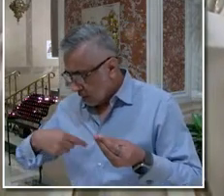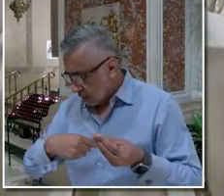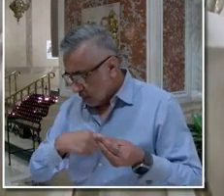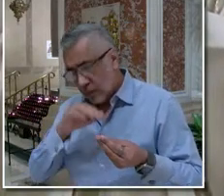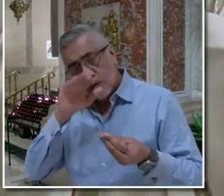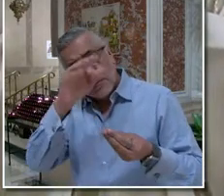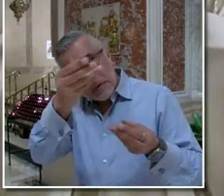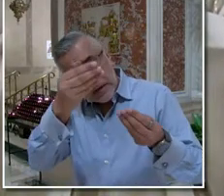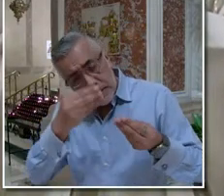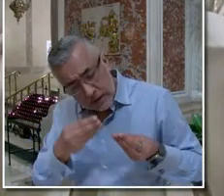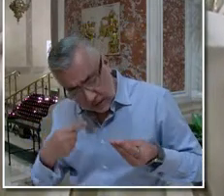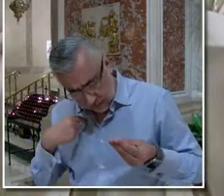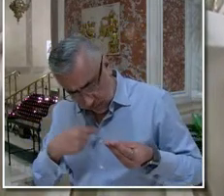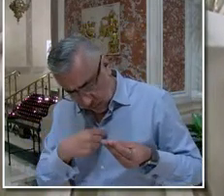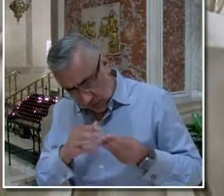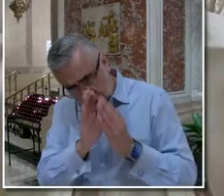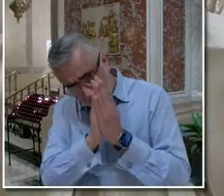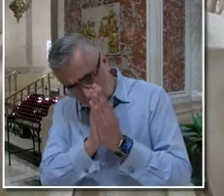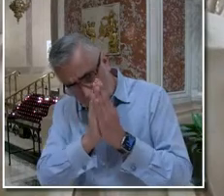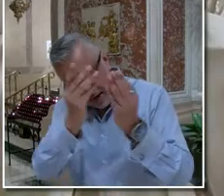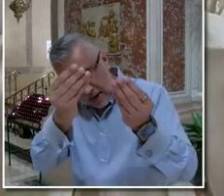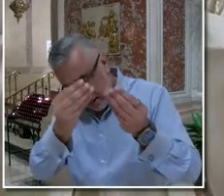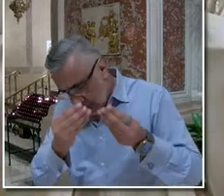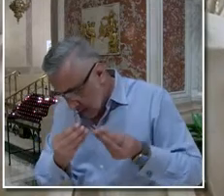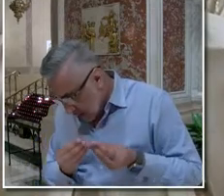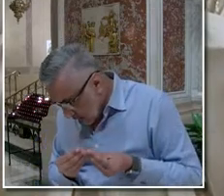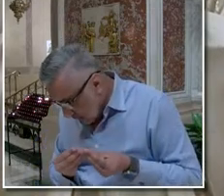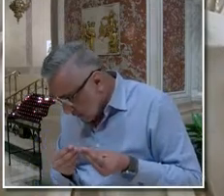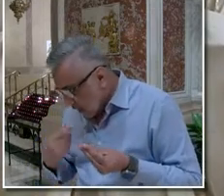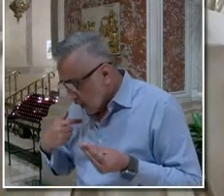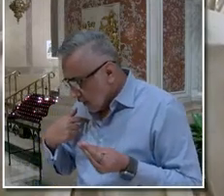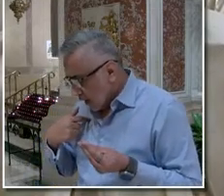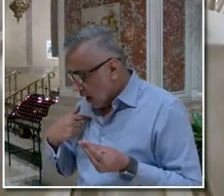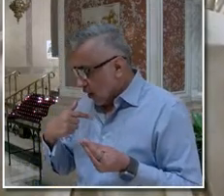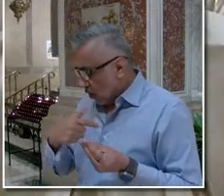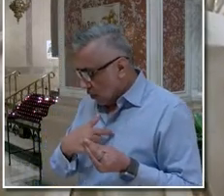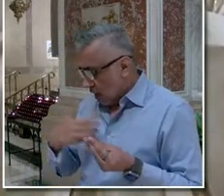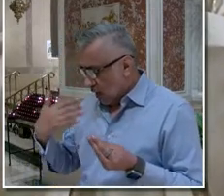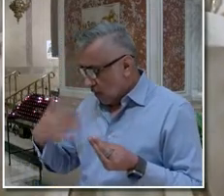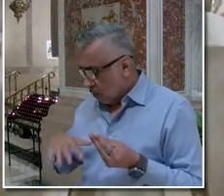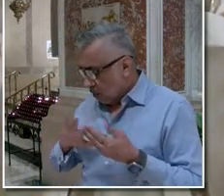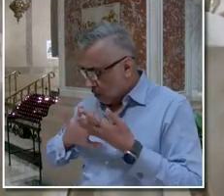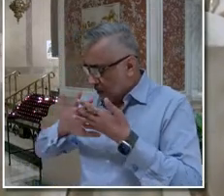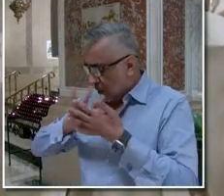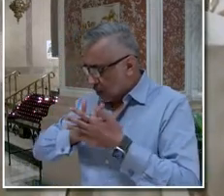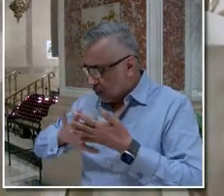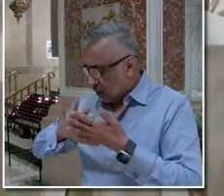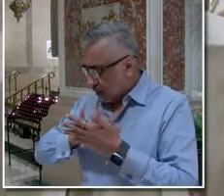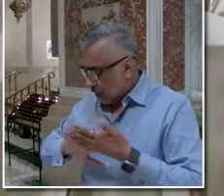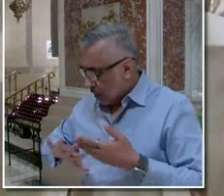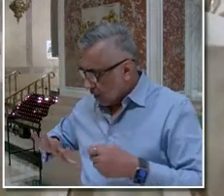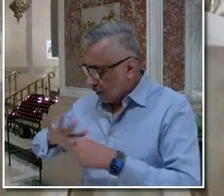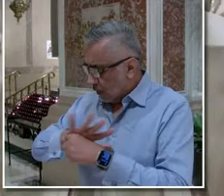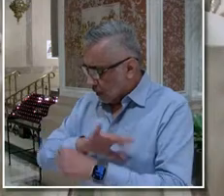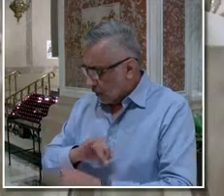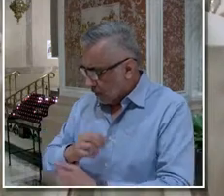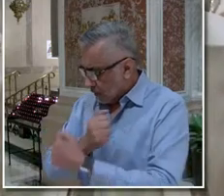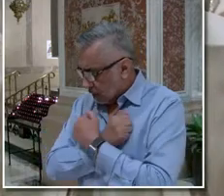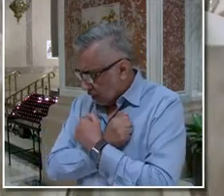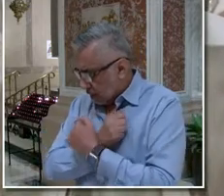we pray, that we may draw from so great a mystery the fullness of charity